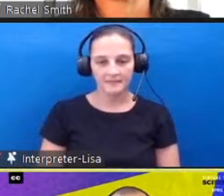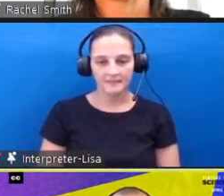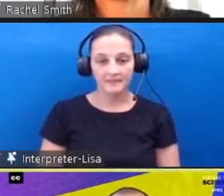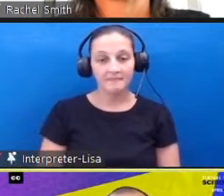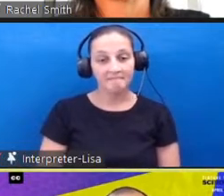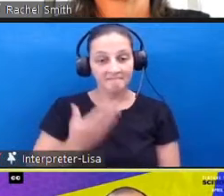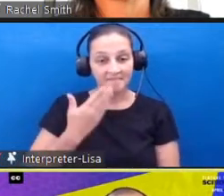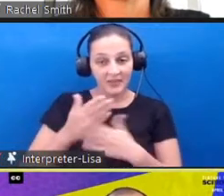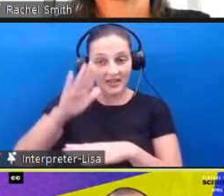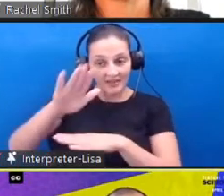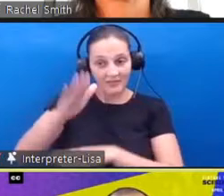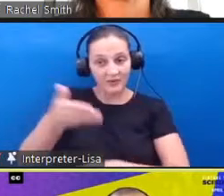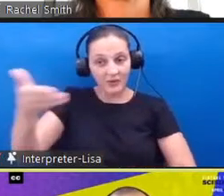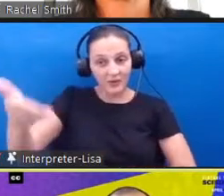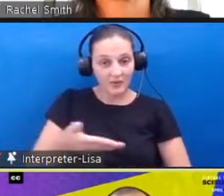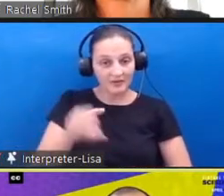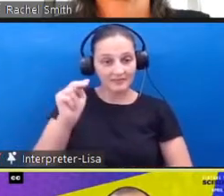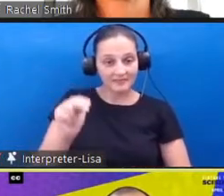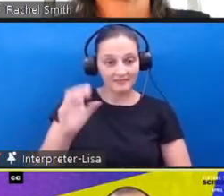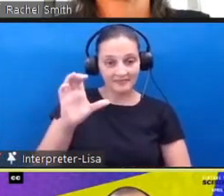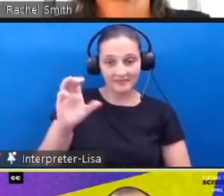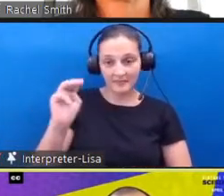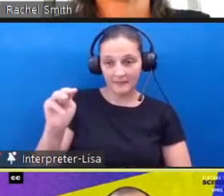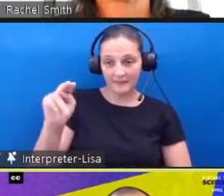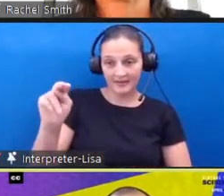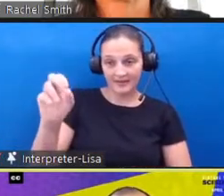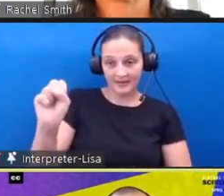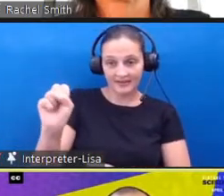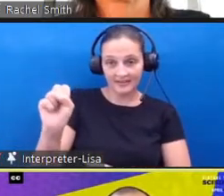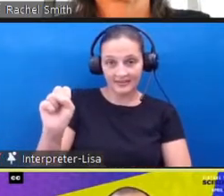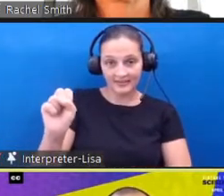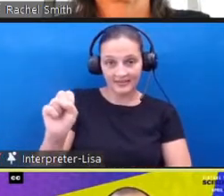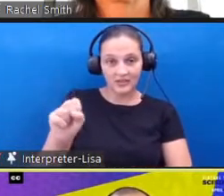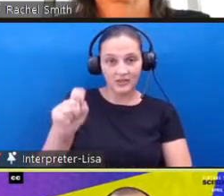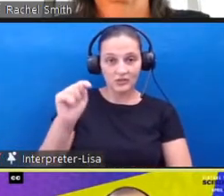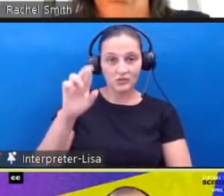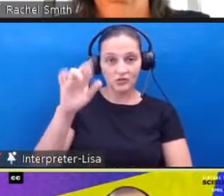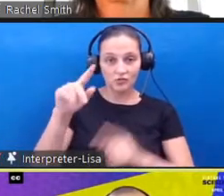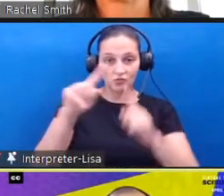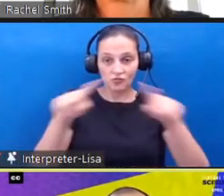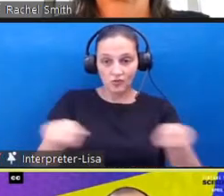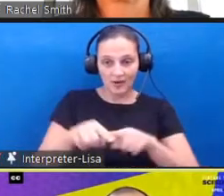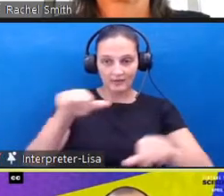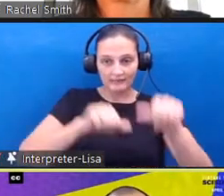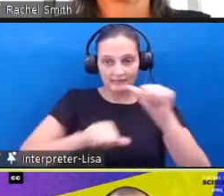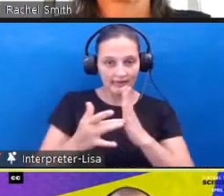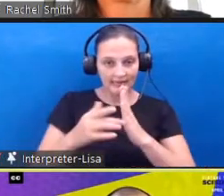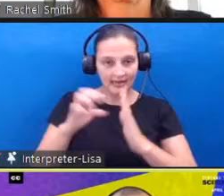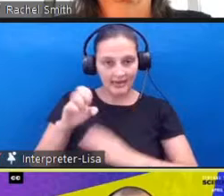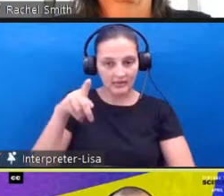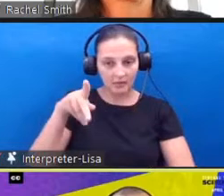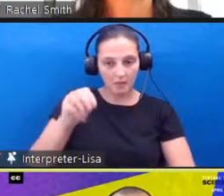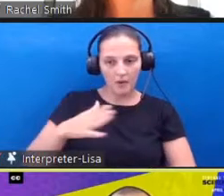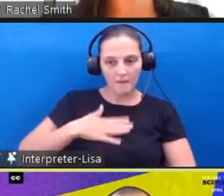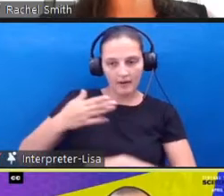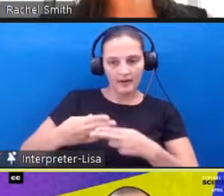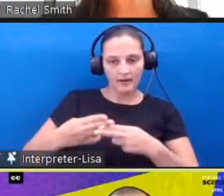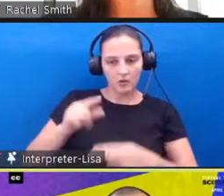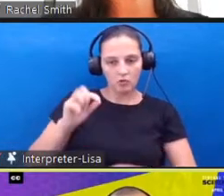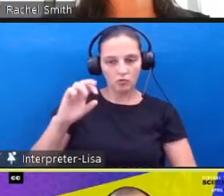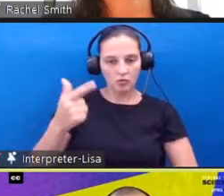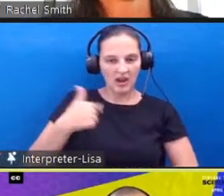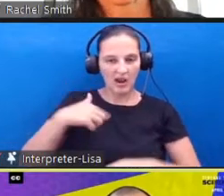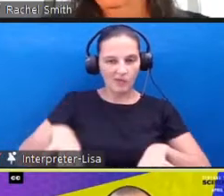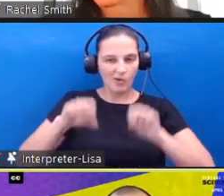Good afternoon and welcome to the North Carolina Museum of Natural Sciences Triangle SciTech Expo. My name is Greg Scupian and I'll be your host